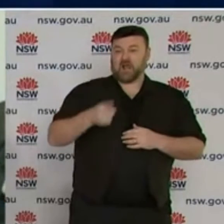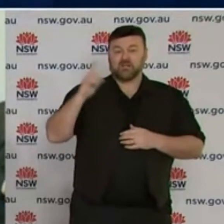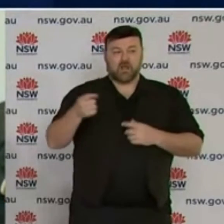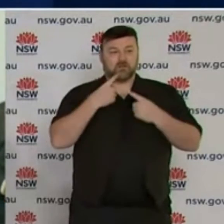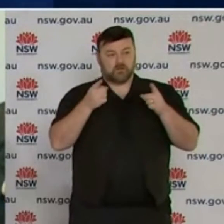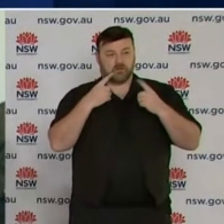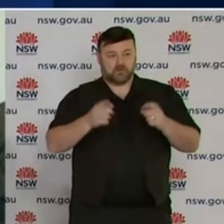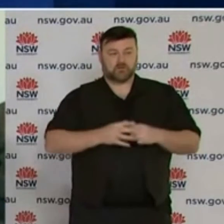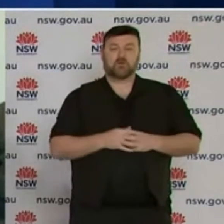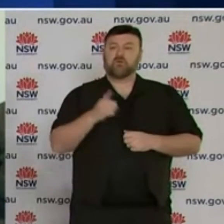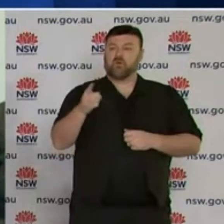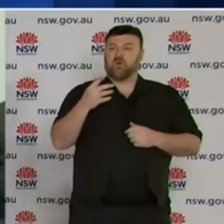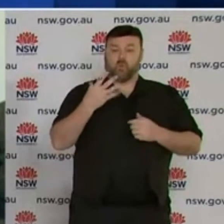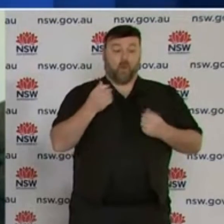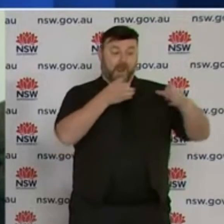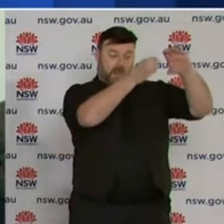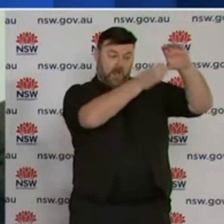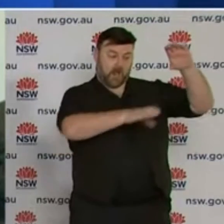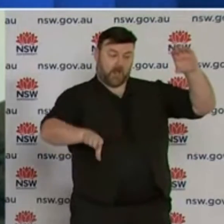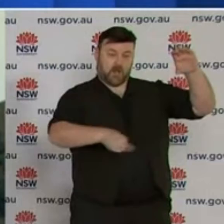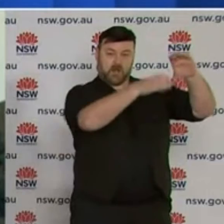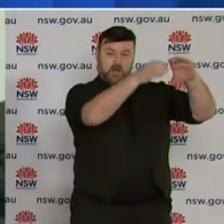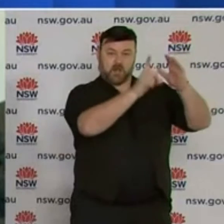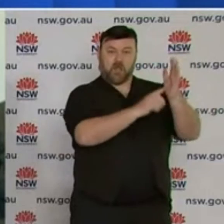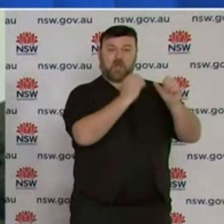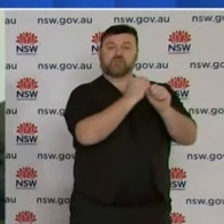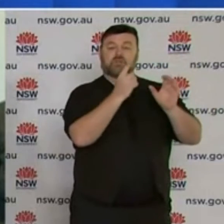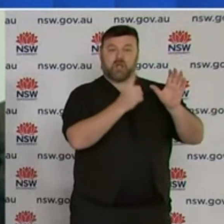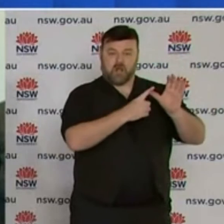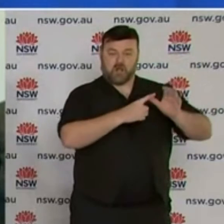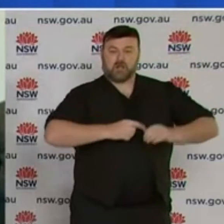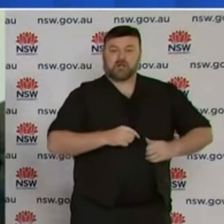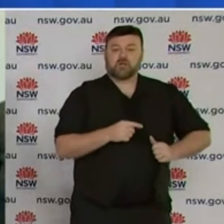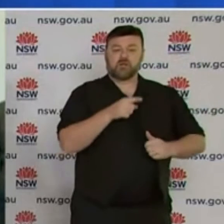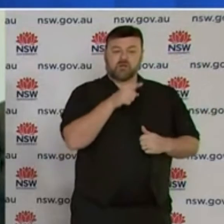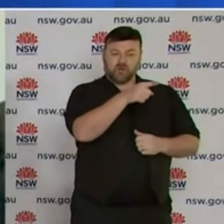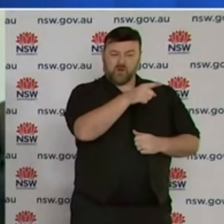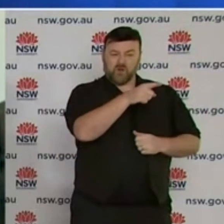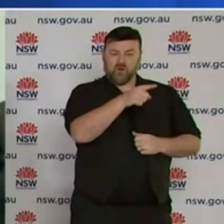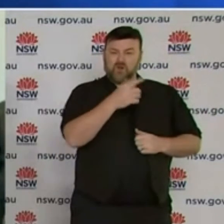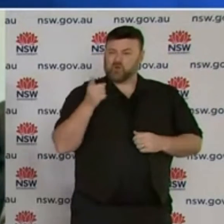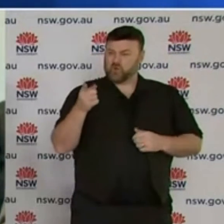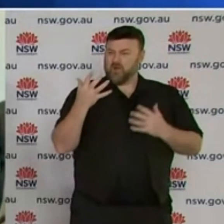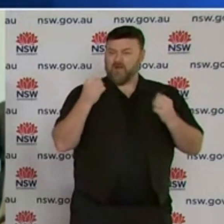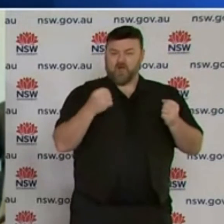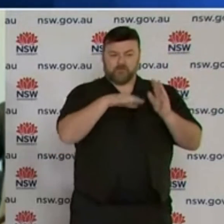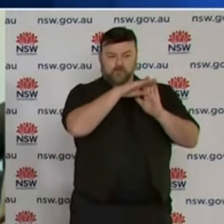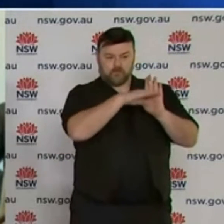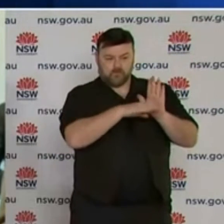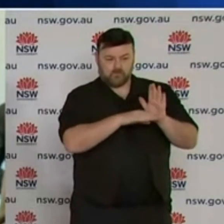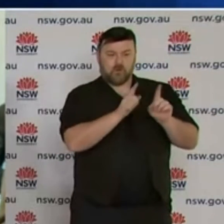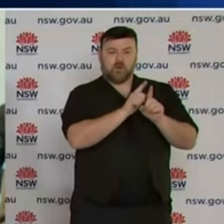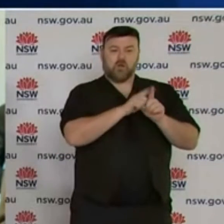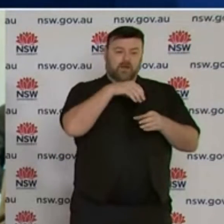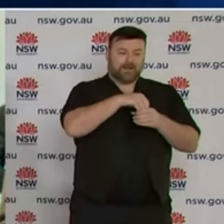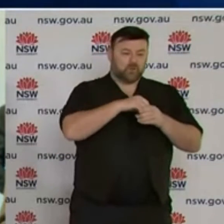measures in the locations of concern would be prudent and improve outcomes, right? Those medium public health safety measures include things like